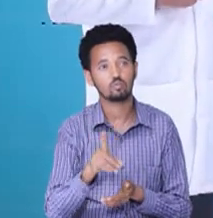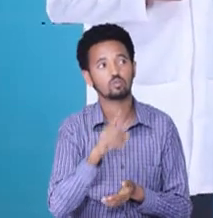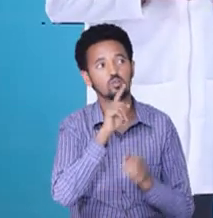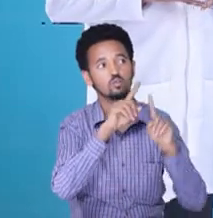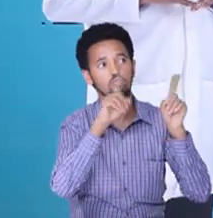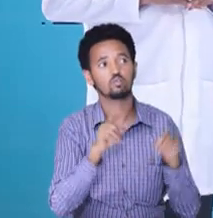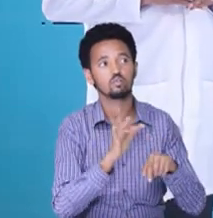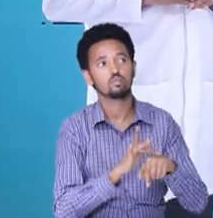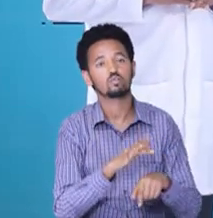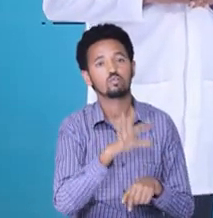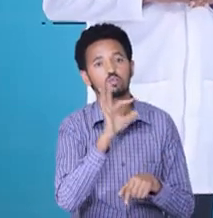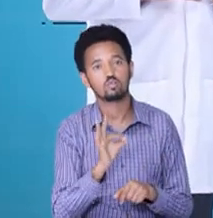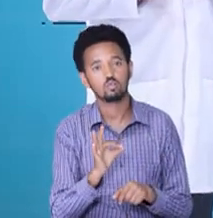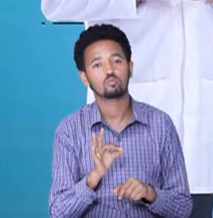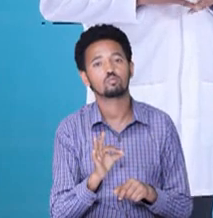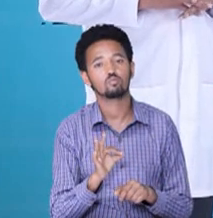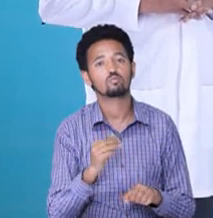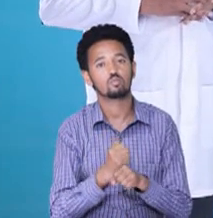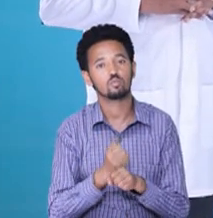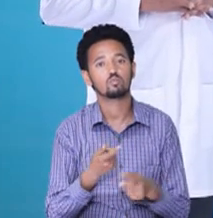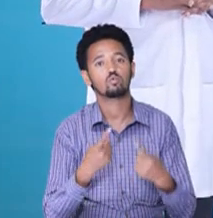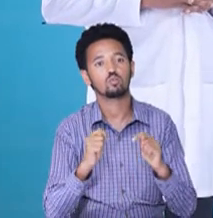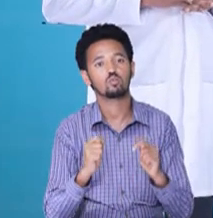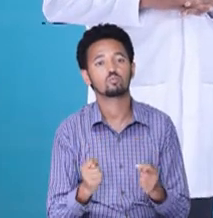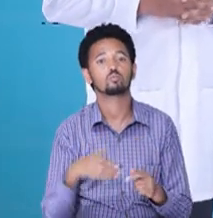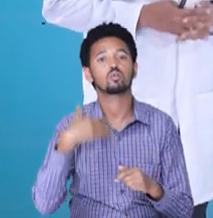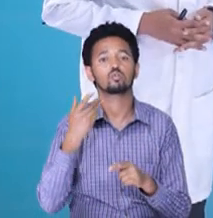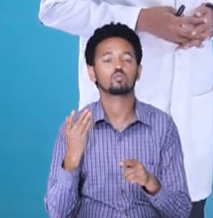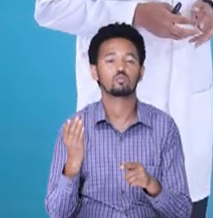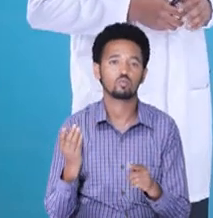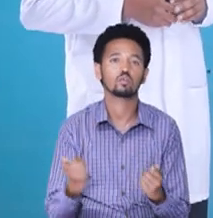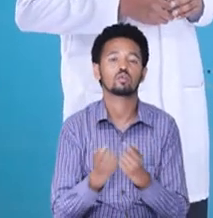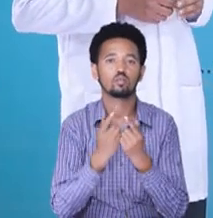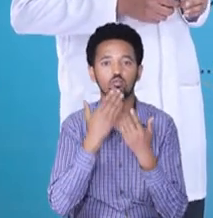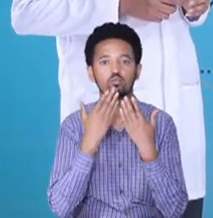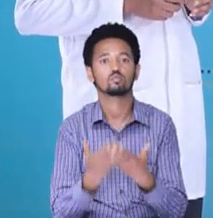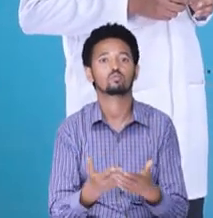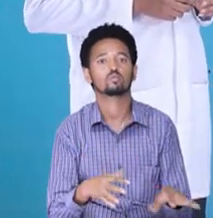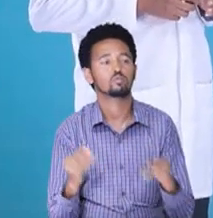Until next time, goodbye, student. Thank you very much.